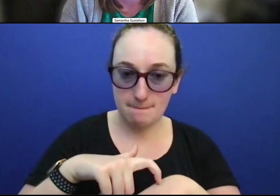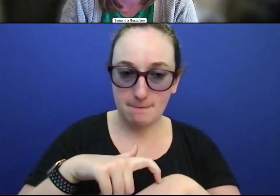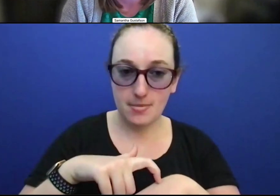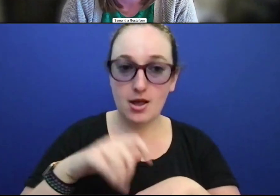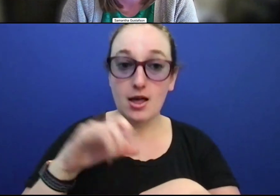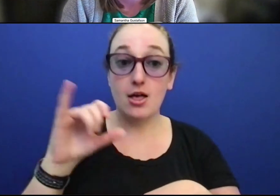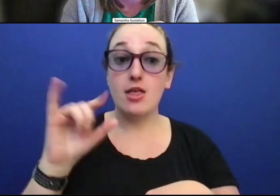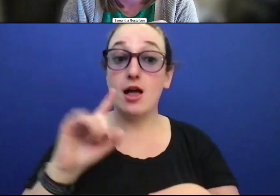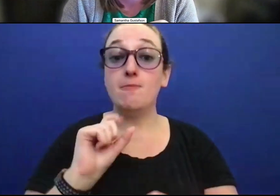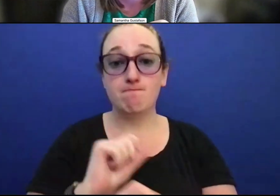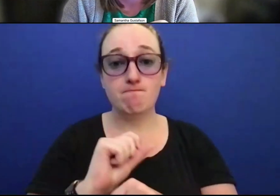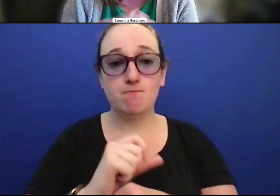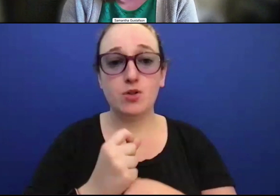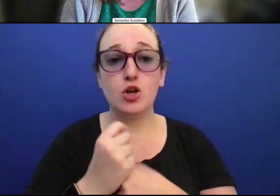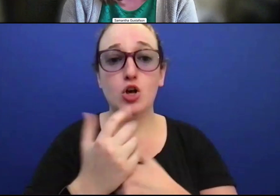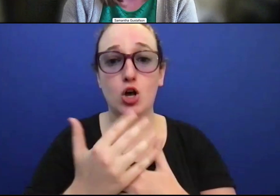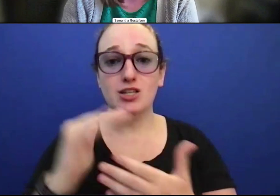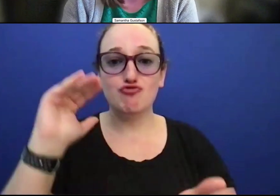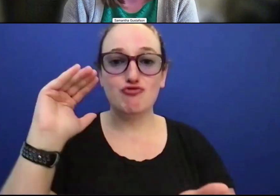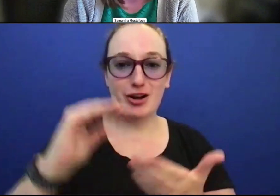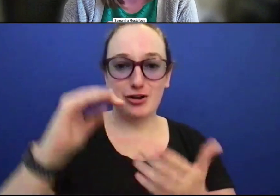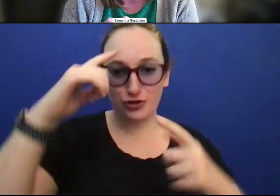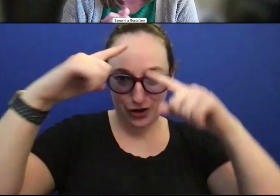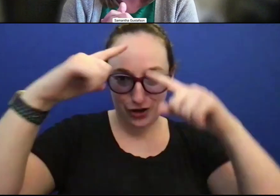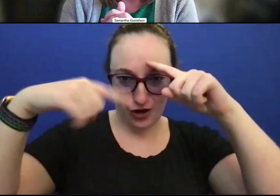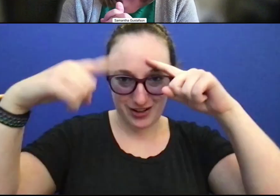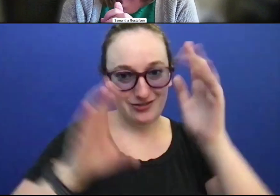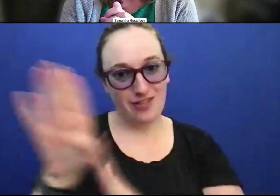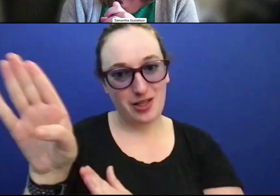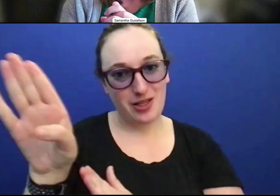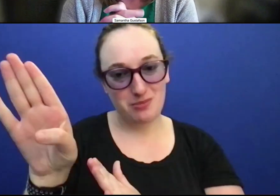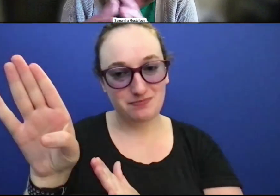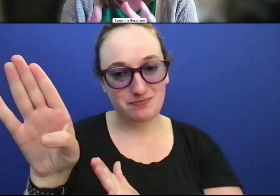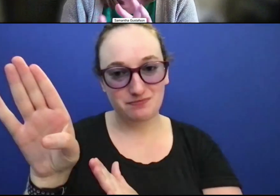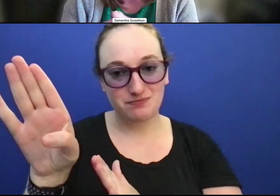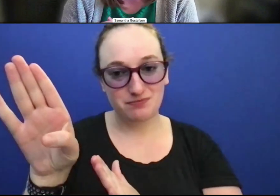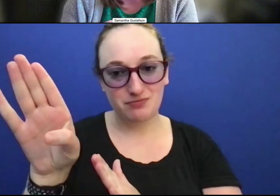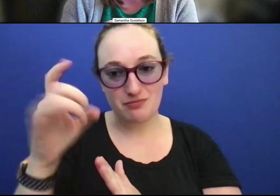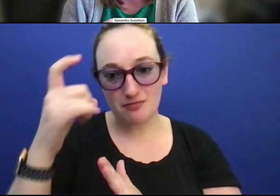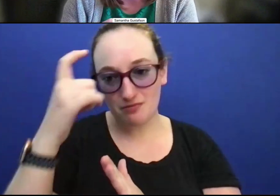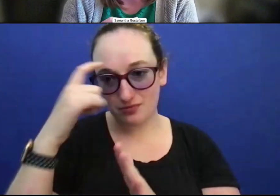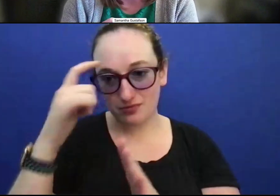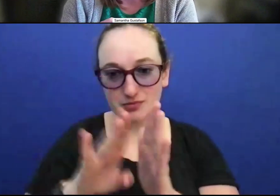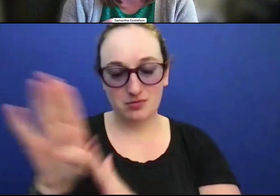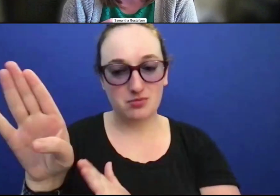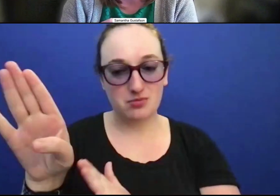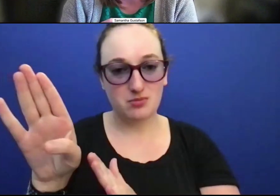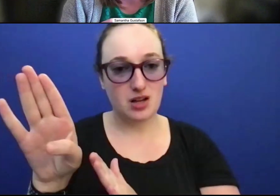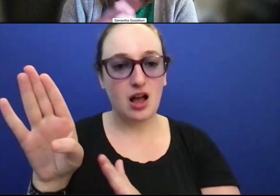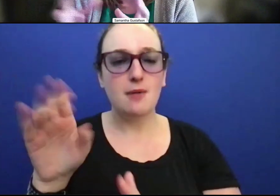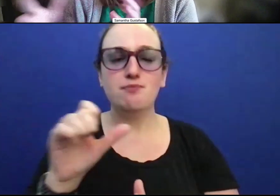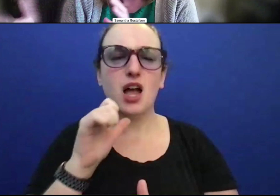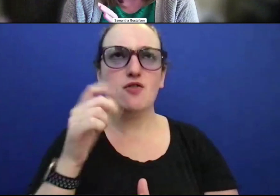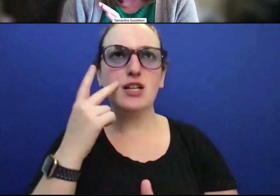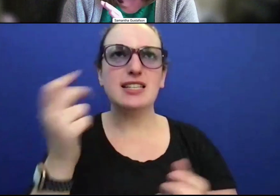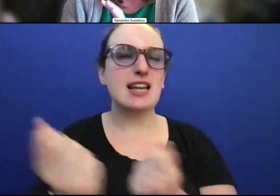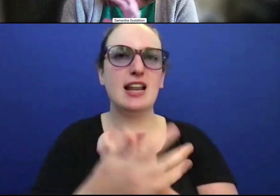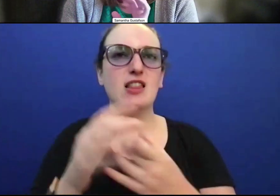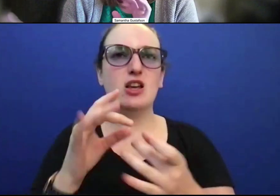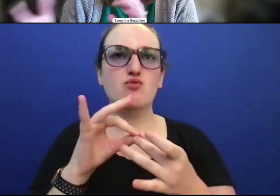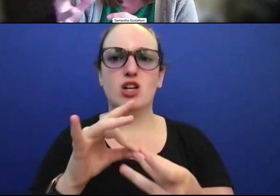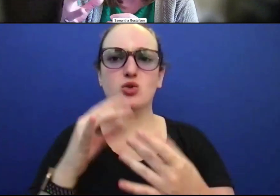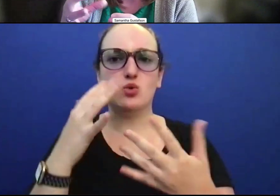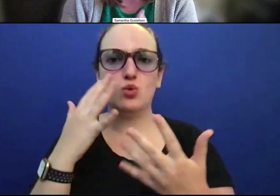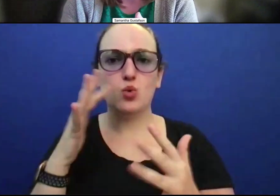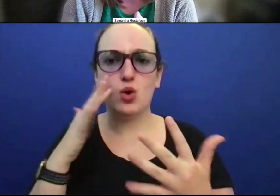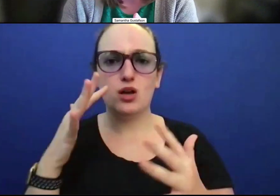has reductions in cognitive development for children. Again, I haven't seen anything about noise pollution